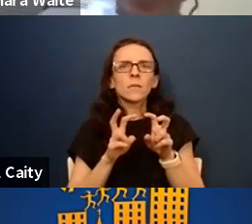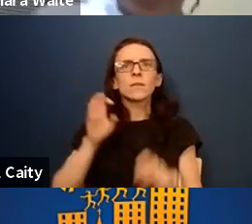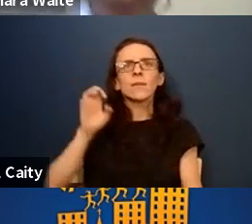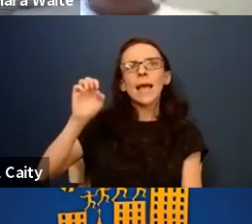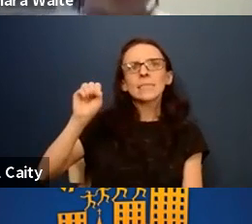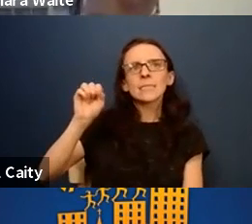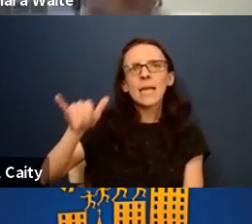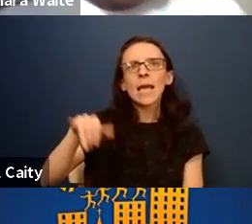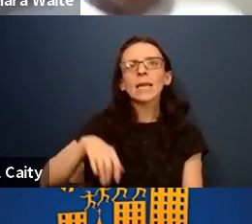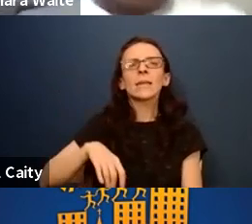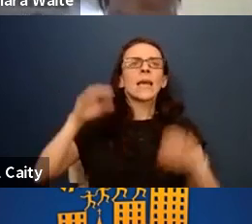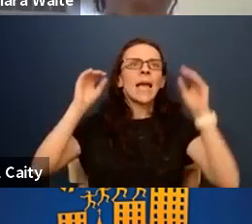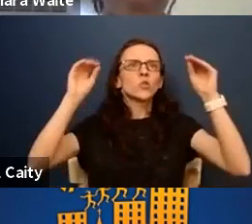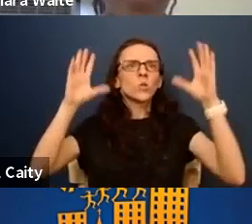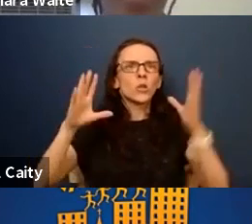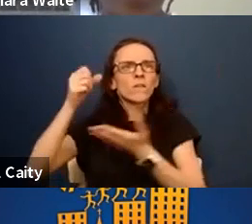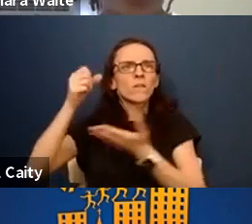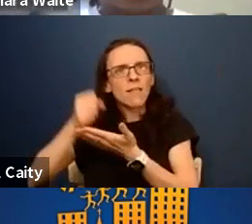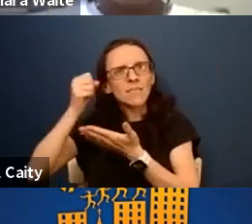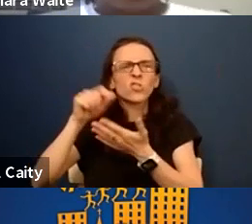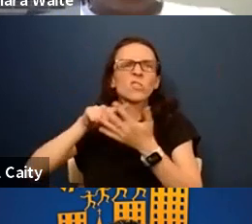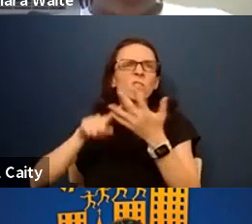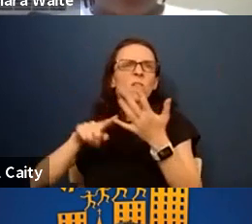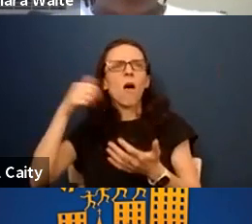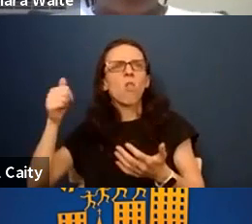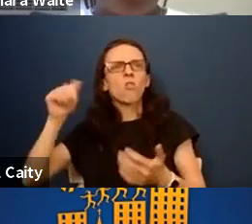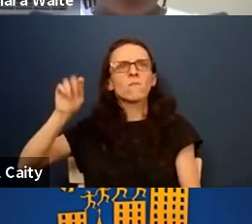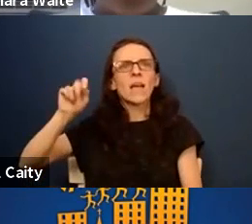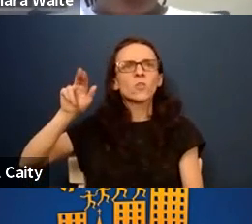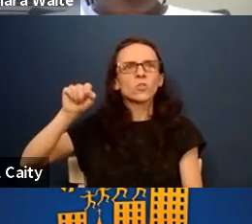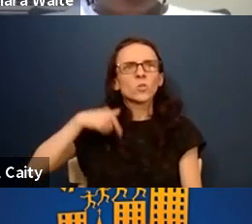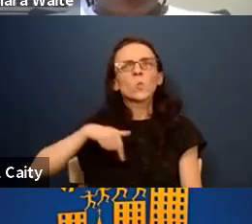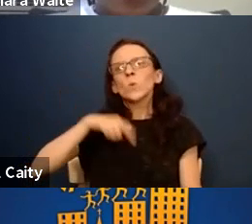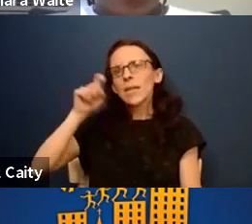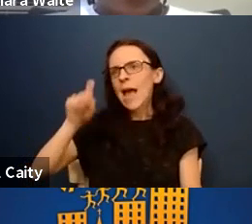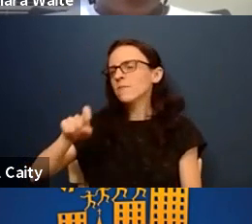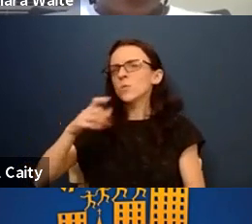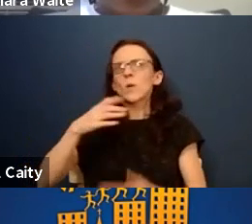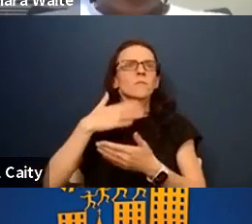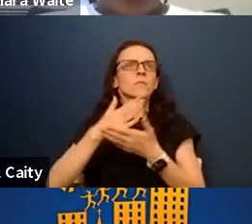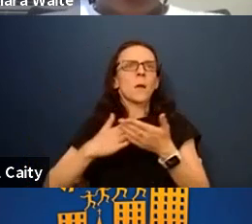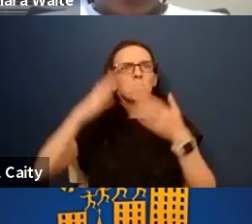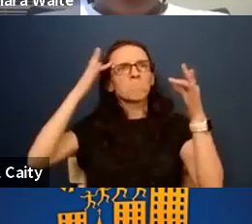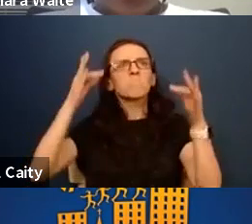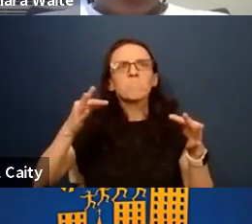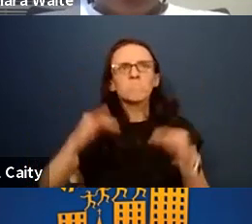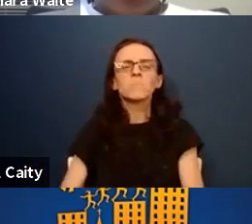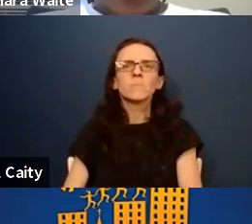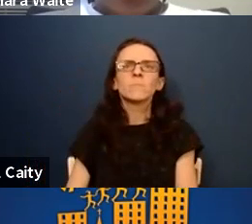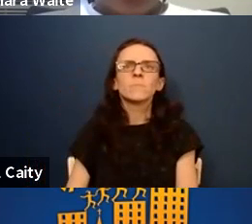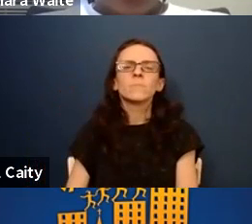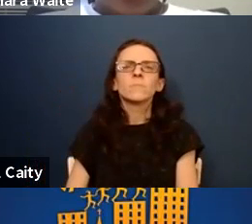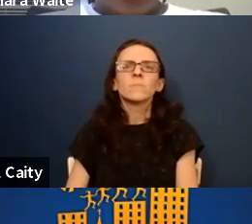essay, educator validation, kind of those other factors that we need to come to some decision on. As